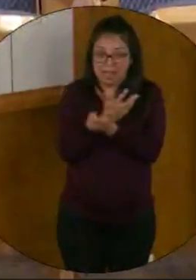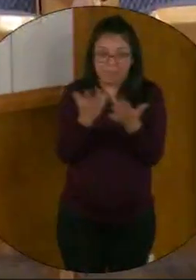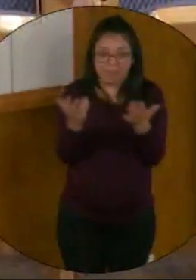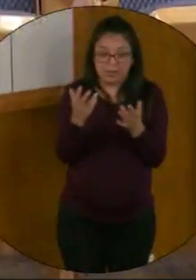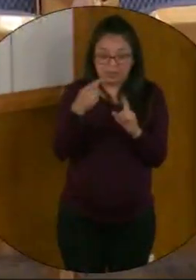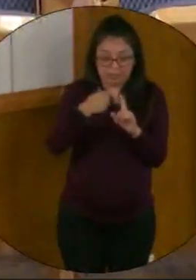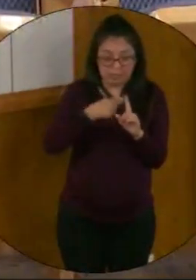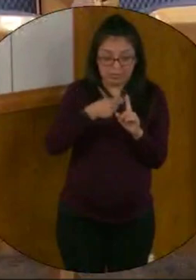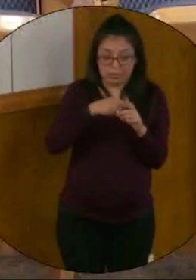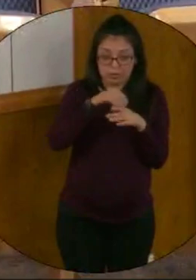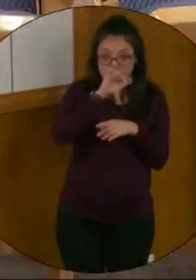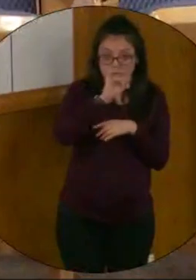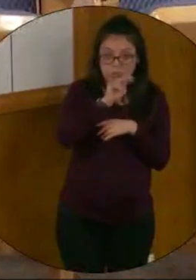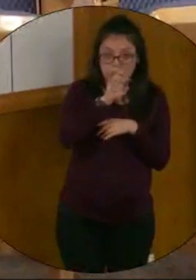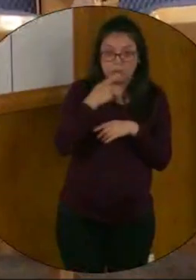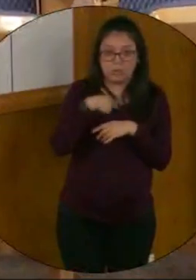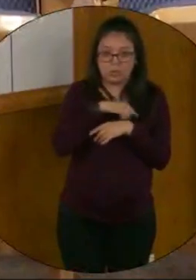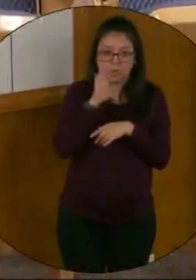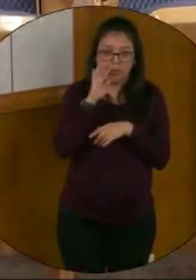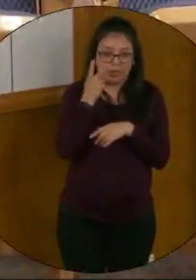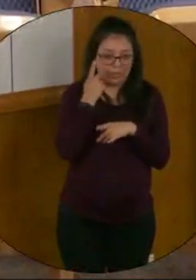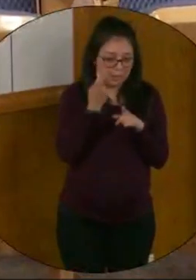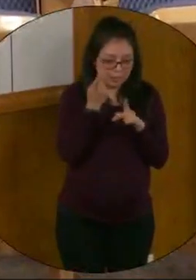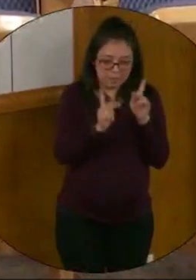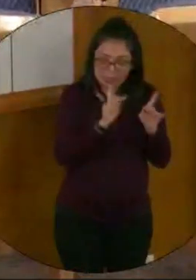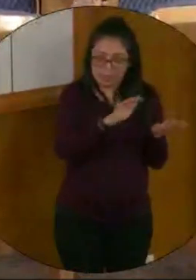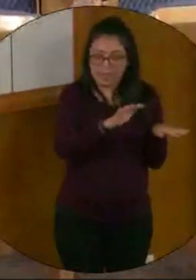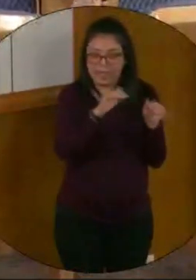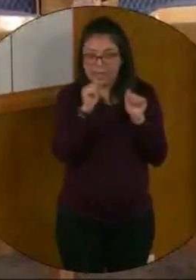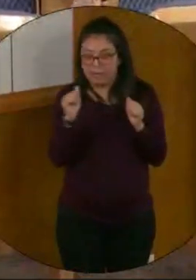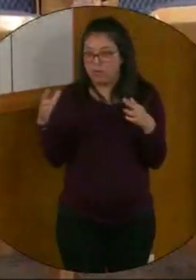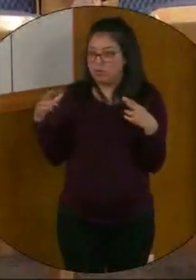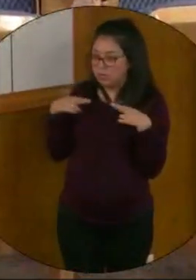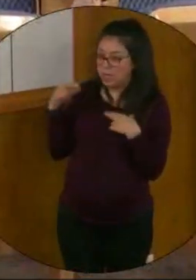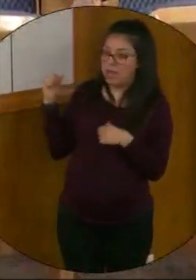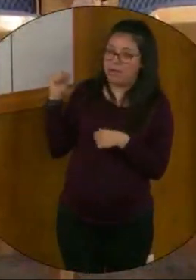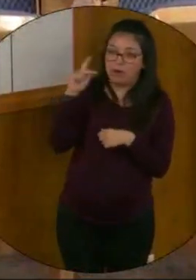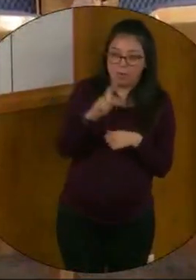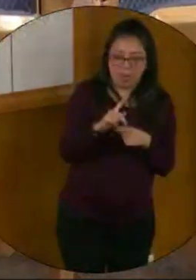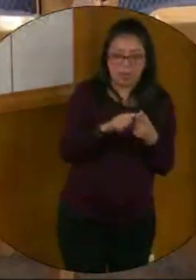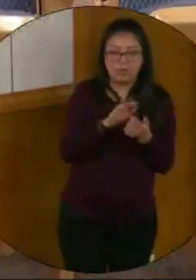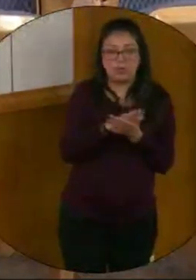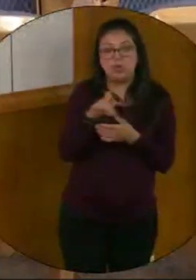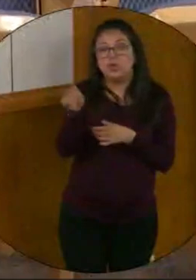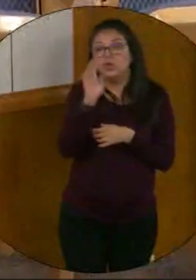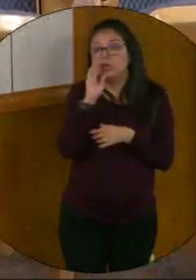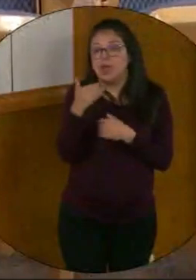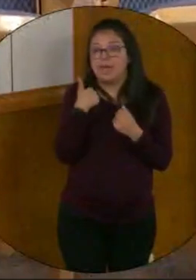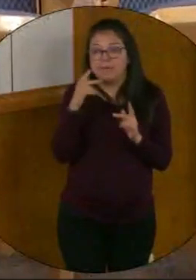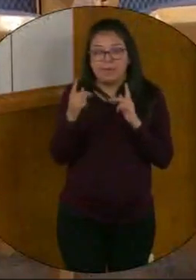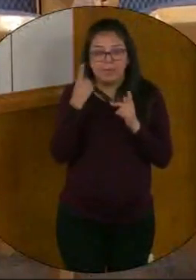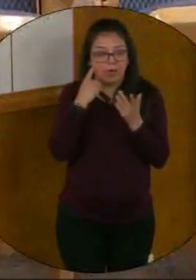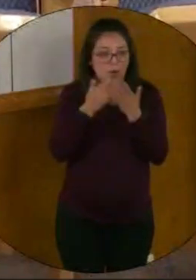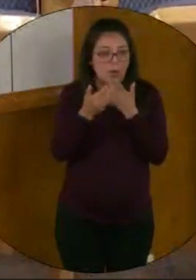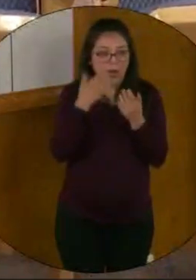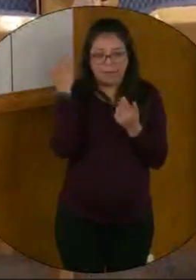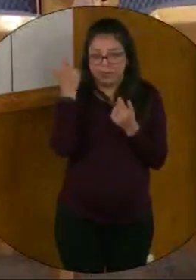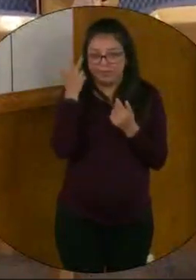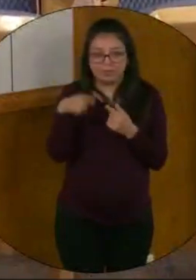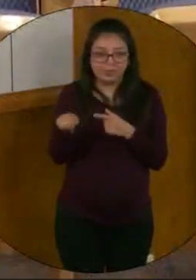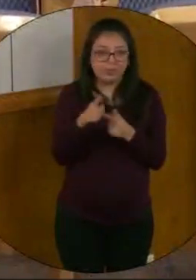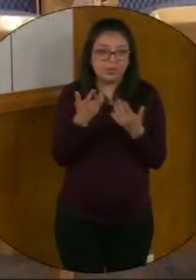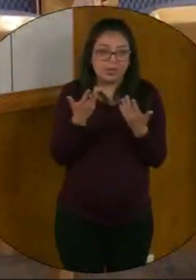we're going to see people leave. You're going to have people retire. You're going to have people return to school. You're going to have people, for whatever reason, they're done